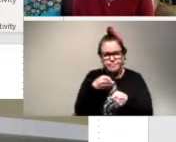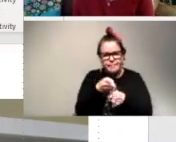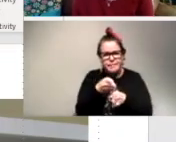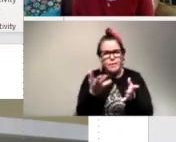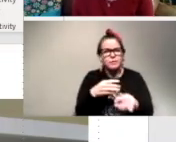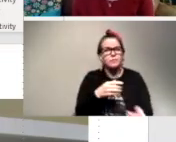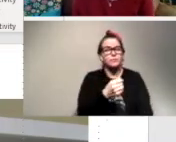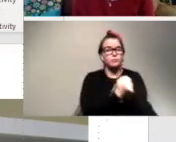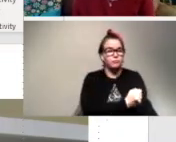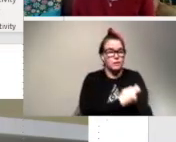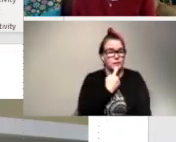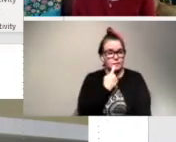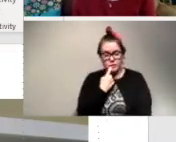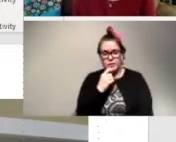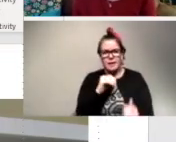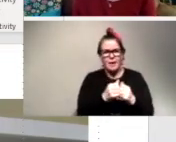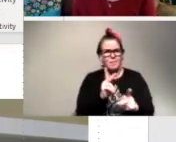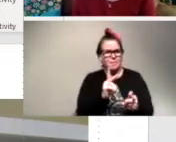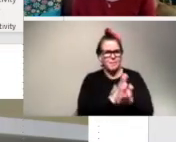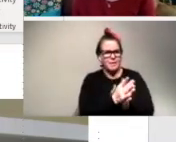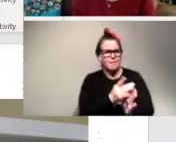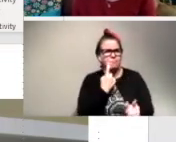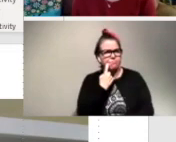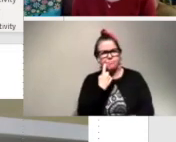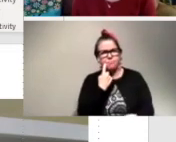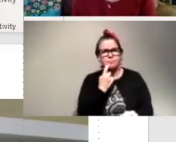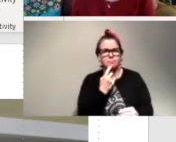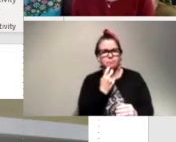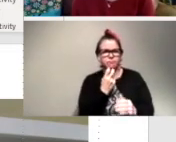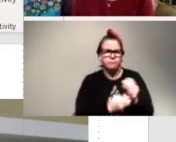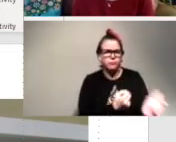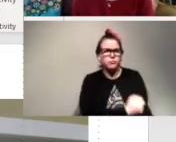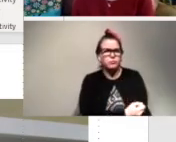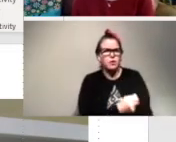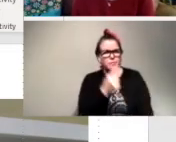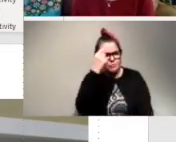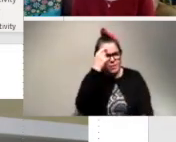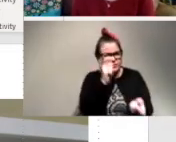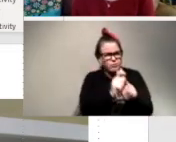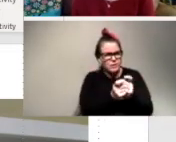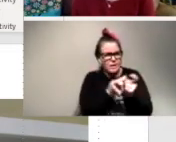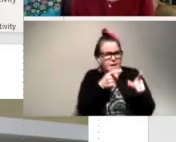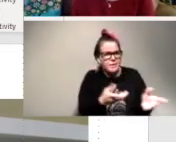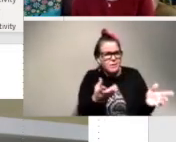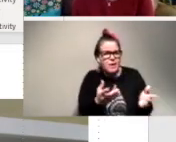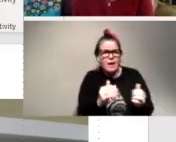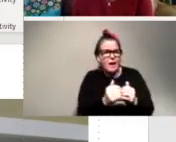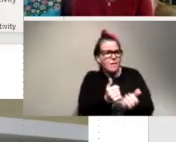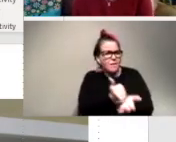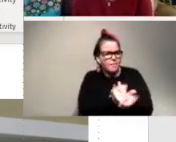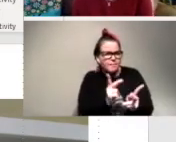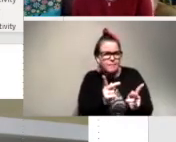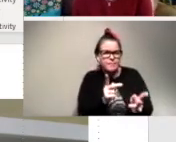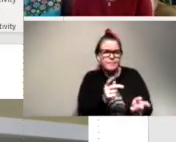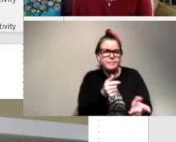drug addiction. How do people become addicted to drugs? What changes happen in the brain? What can we do to help people with